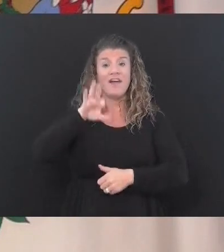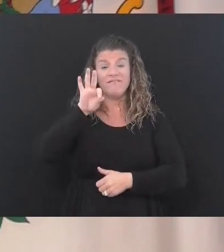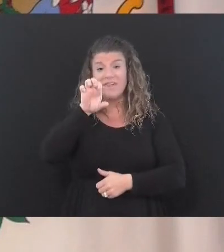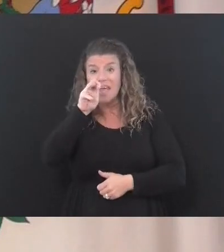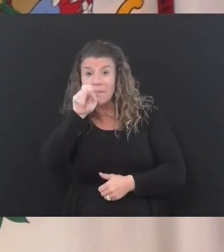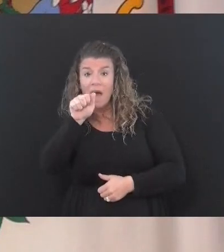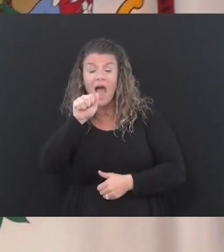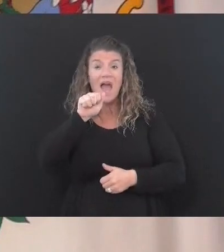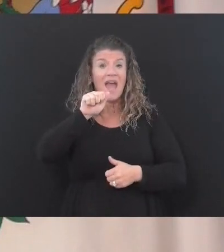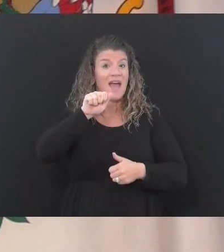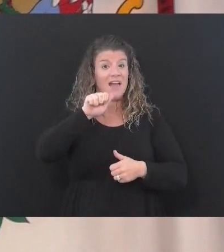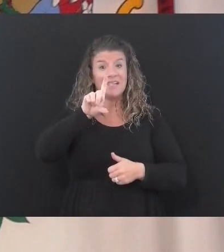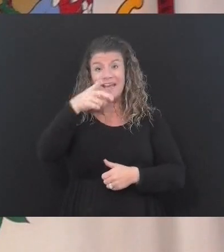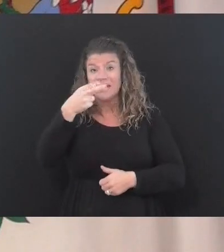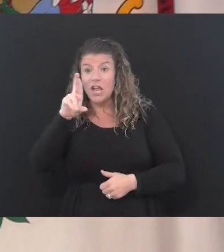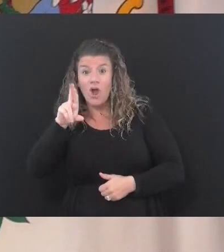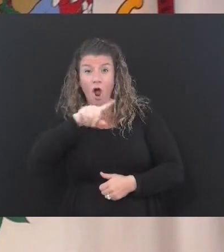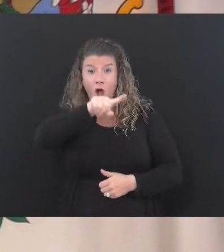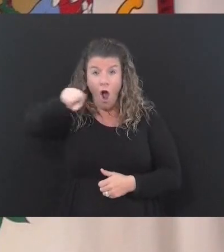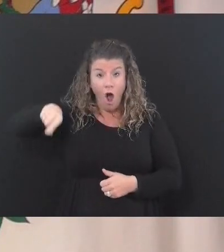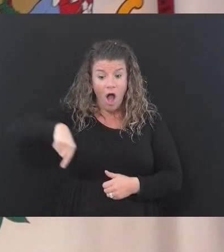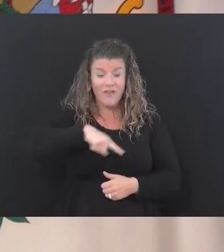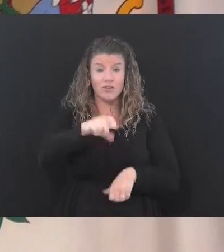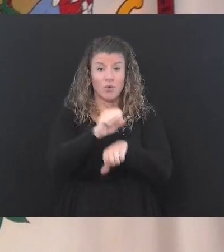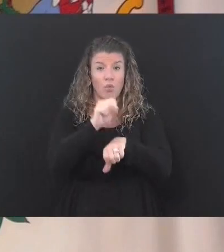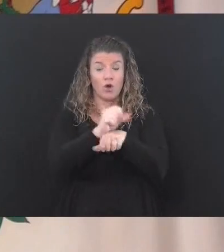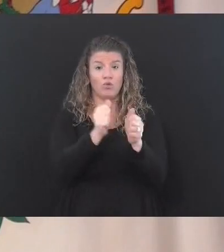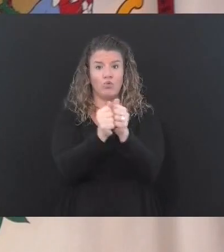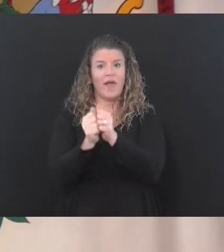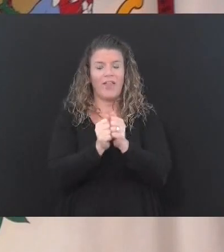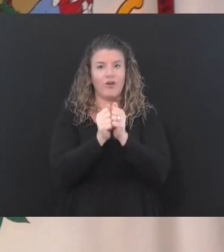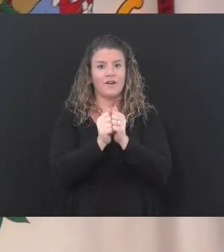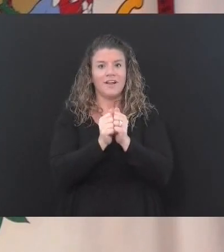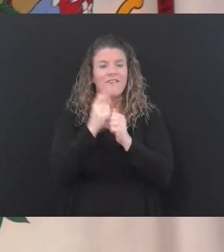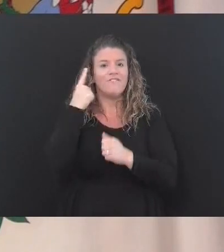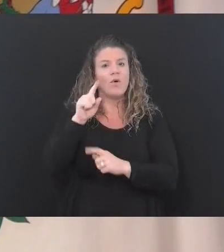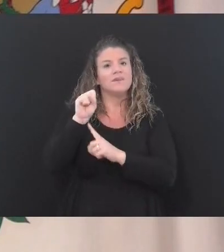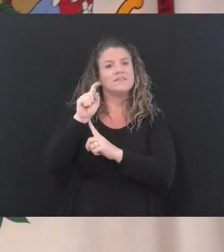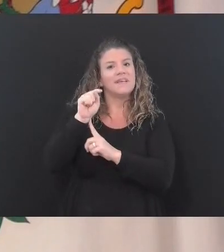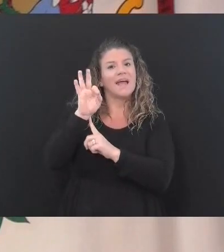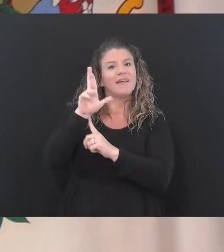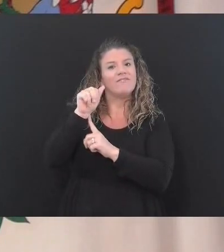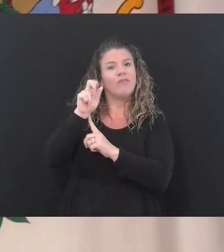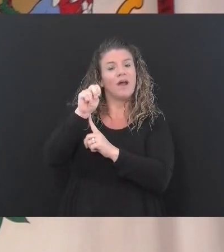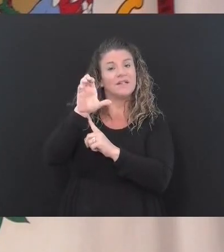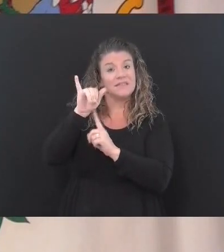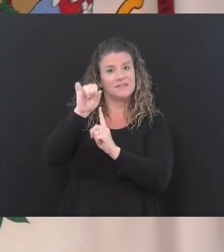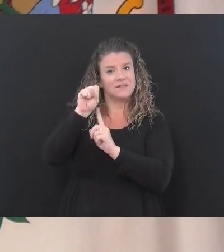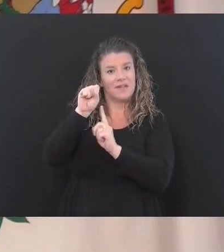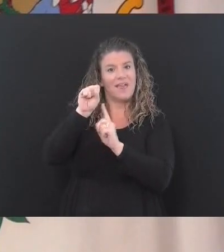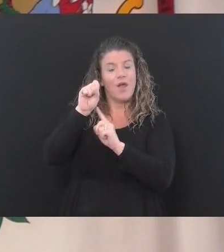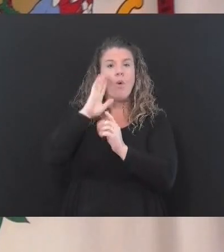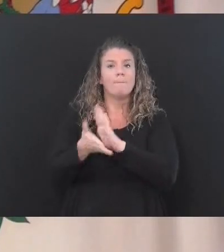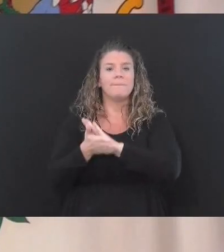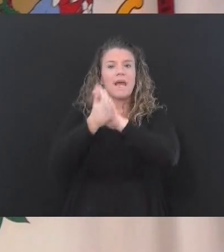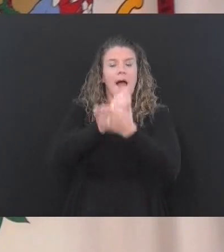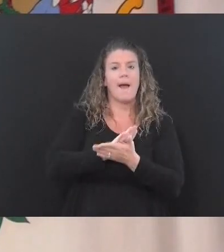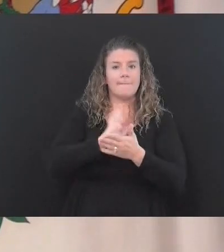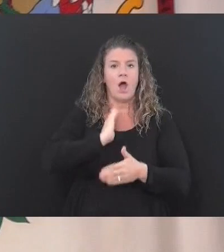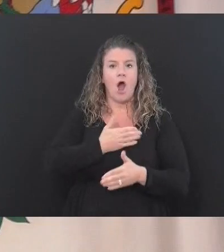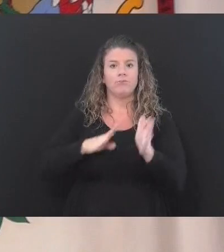Francis Hospital an alternative care facility in order, if we have a surge